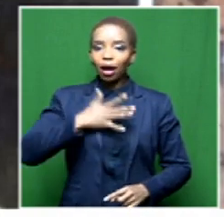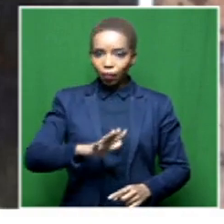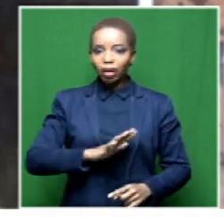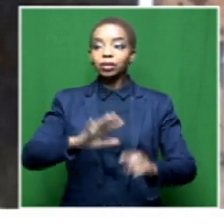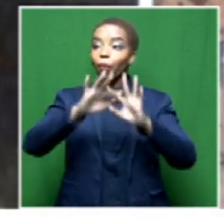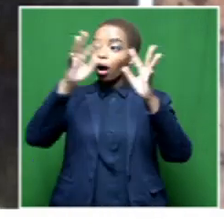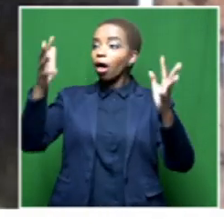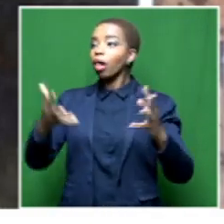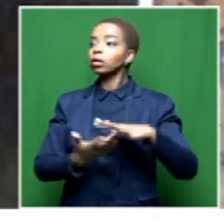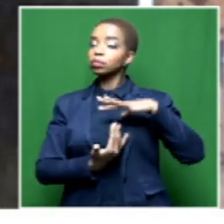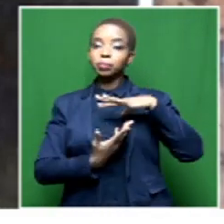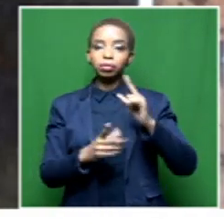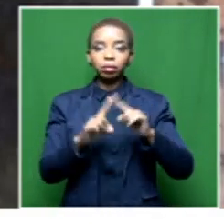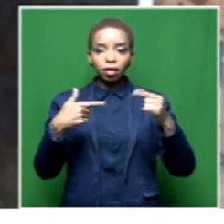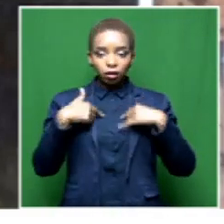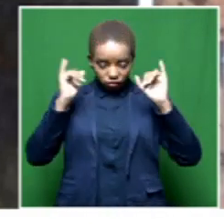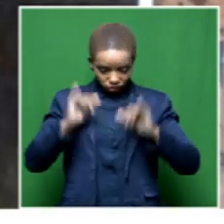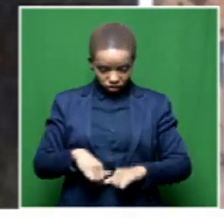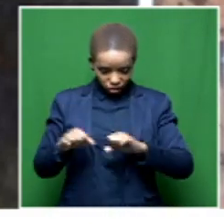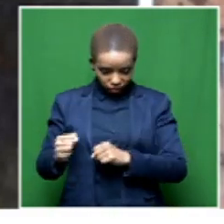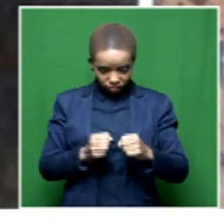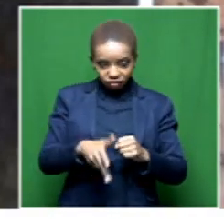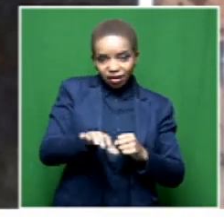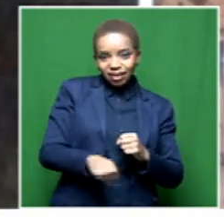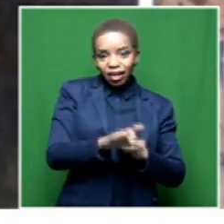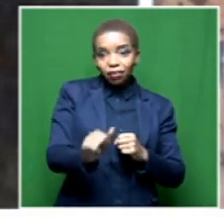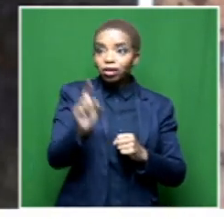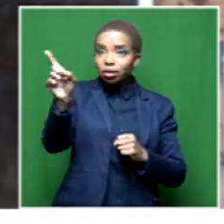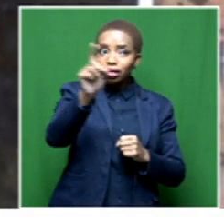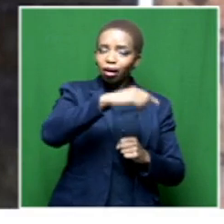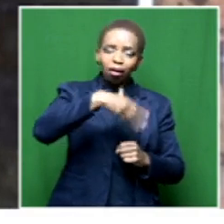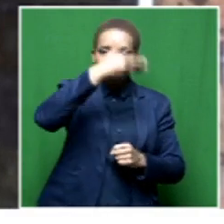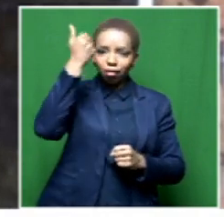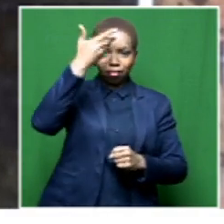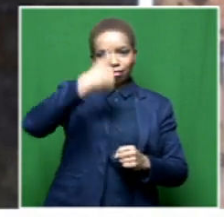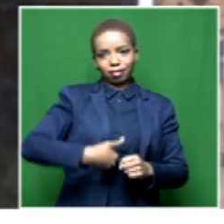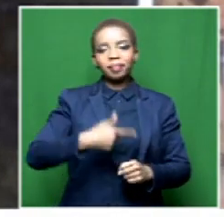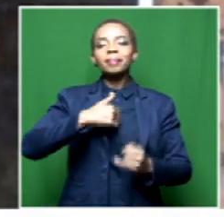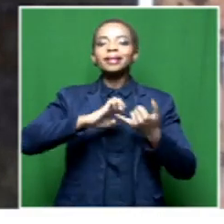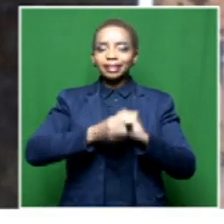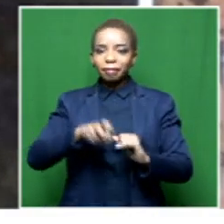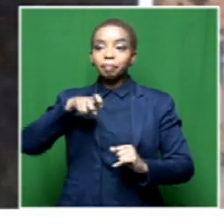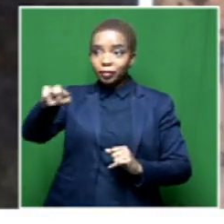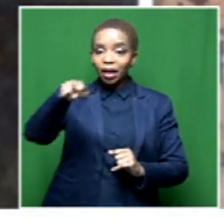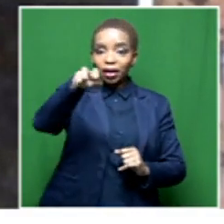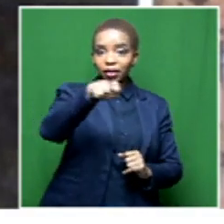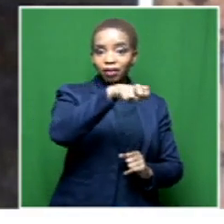Africa, then that dream won't be able to be reached in the whole world. I have to make sure that I also traveled. No, so far I've traveled